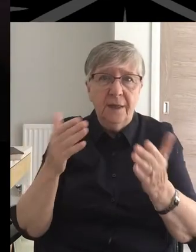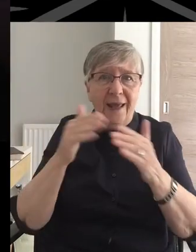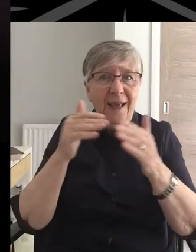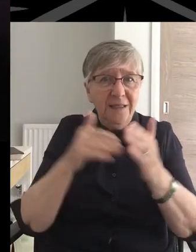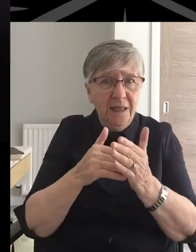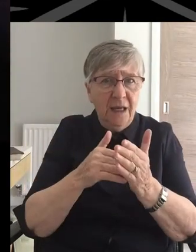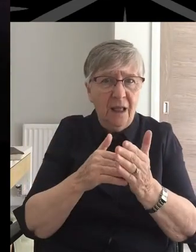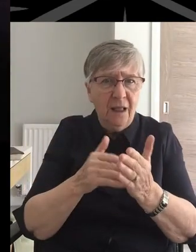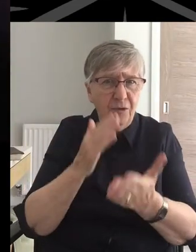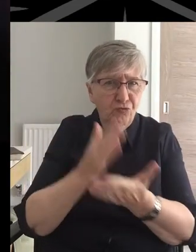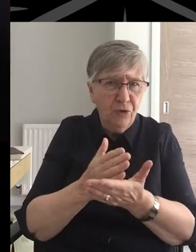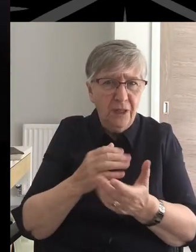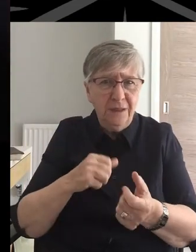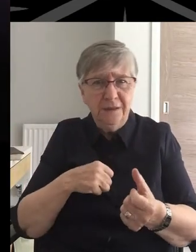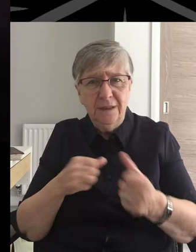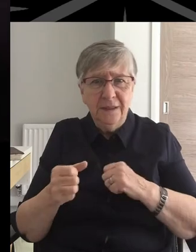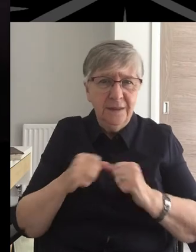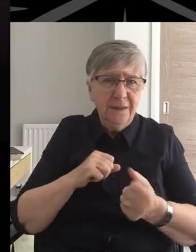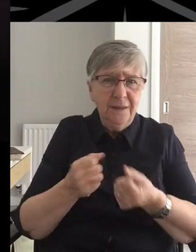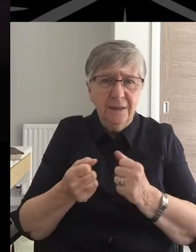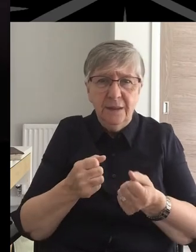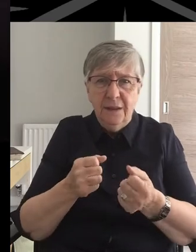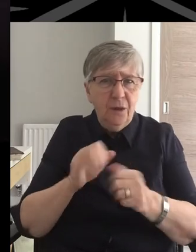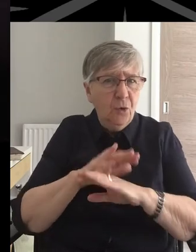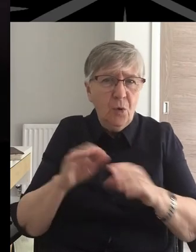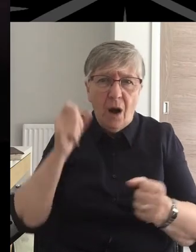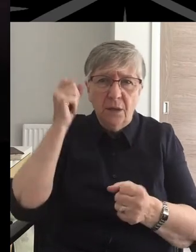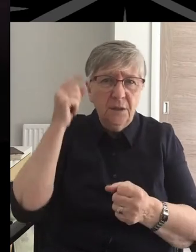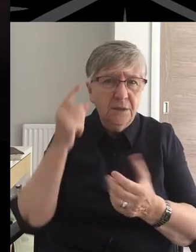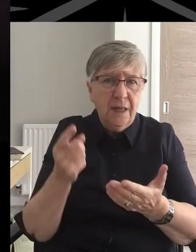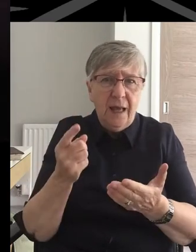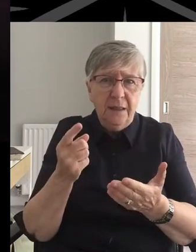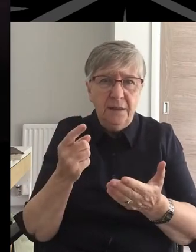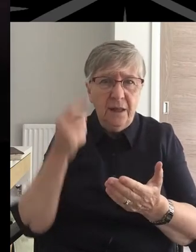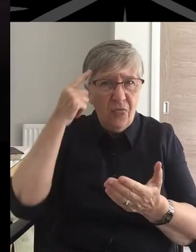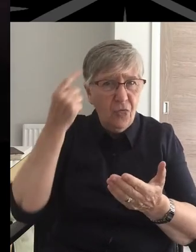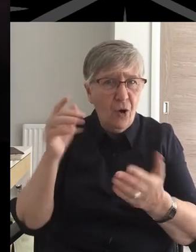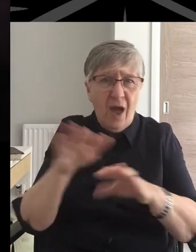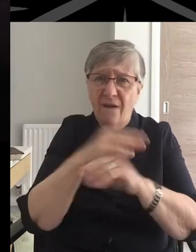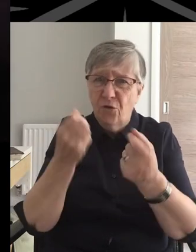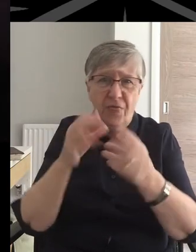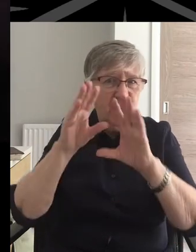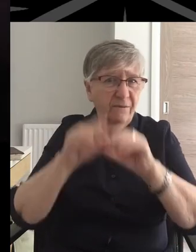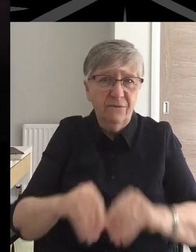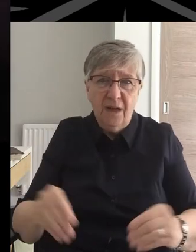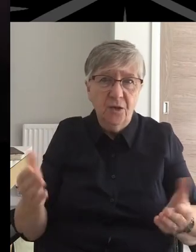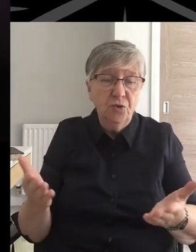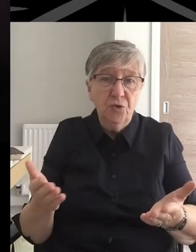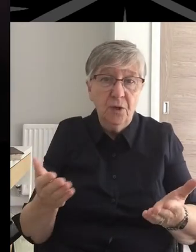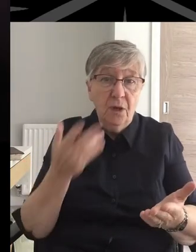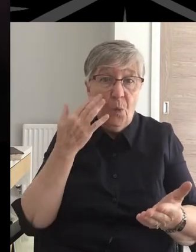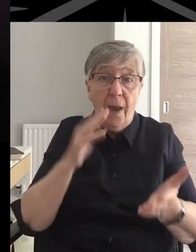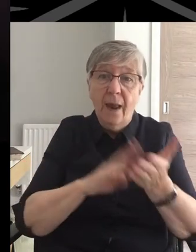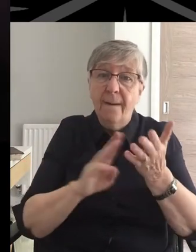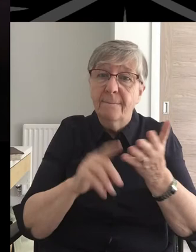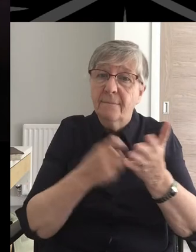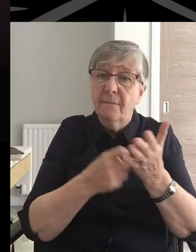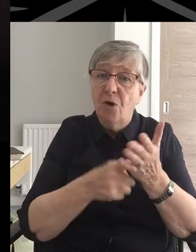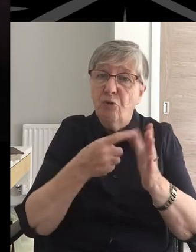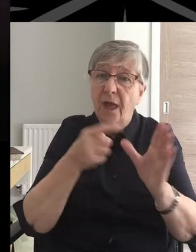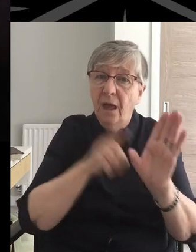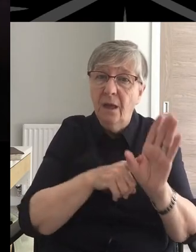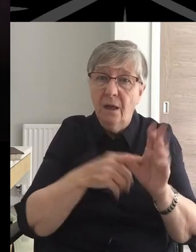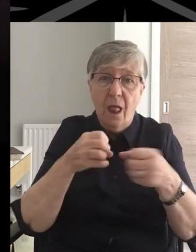had been wrestling with that. It was all over. Been defeated. It's a bit like when Murray loses